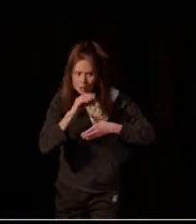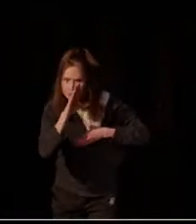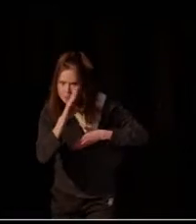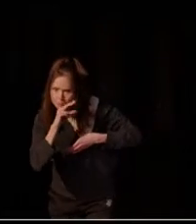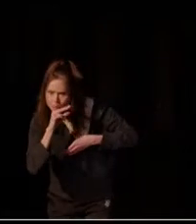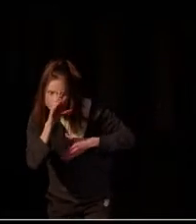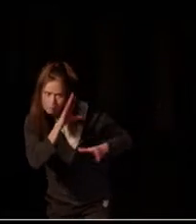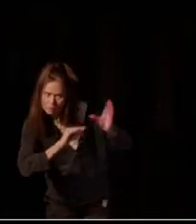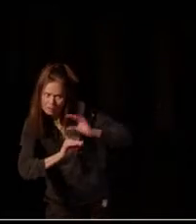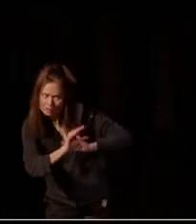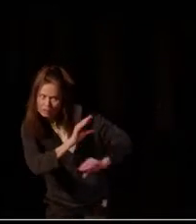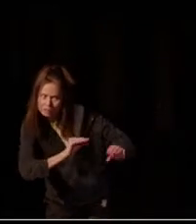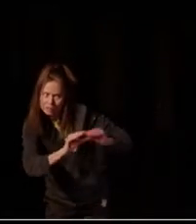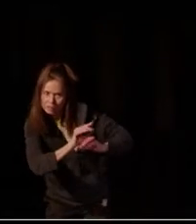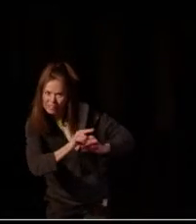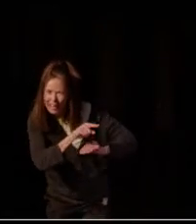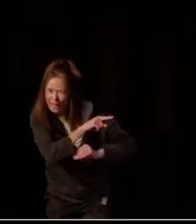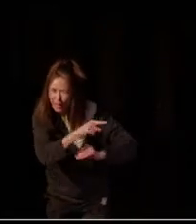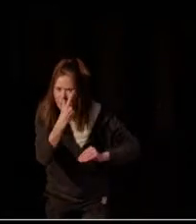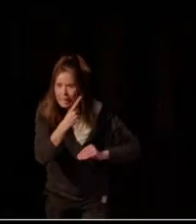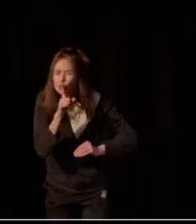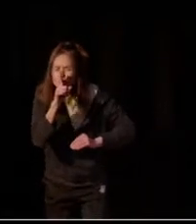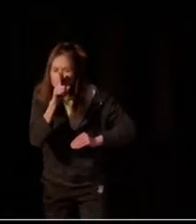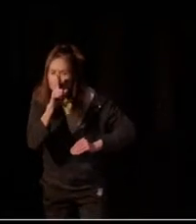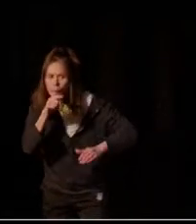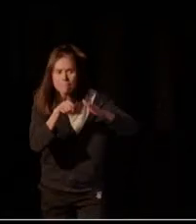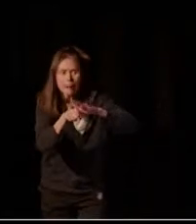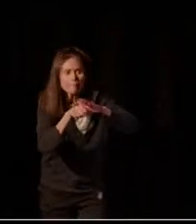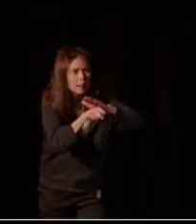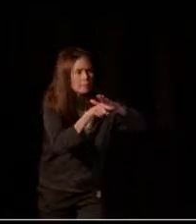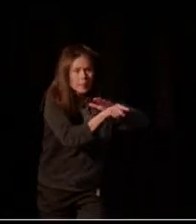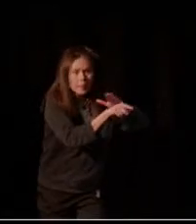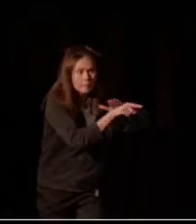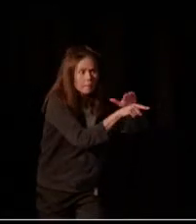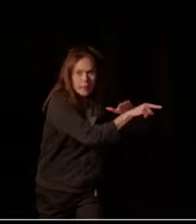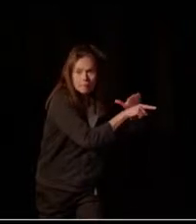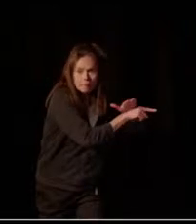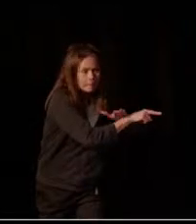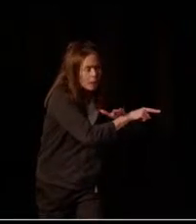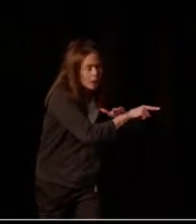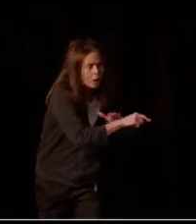inform, and in 2s and 3s by stations can clear out of the city.